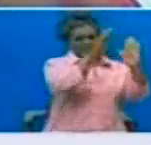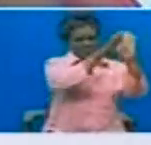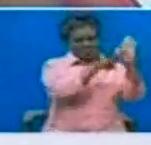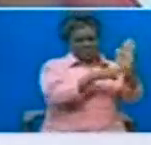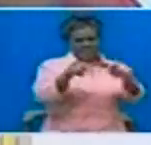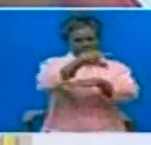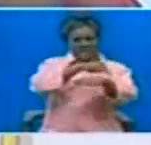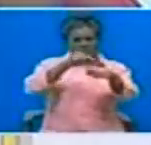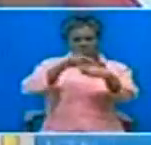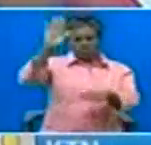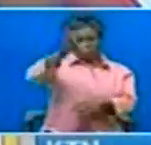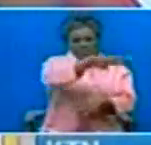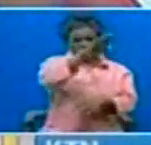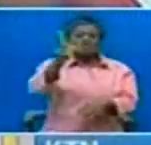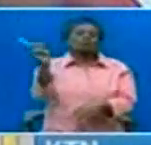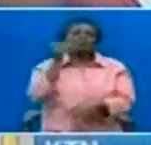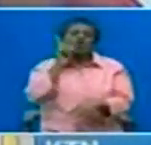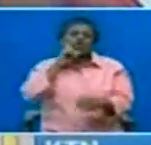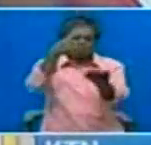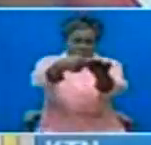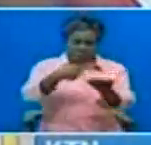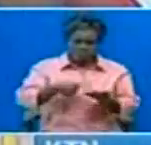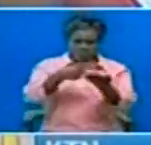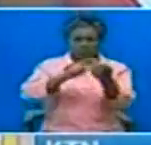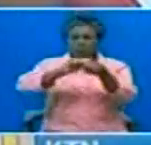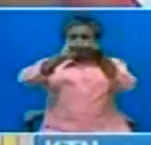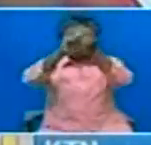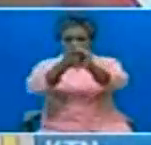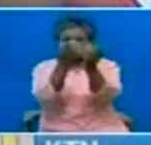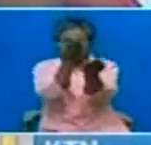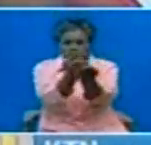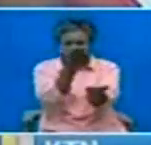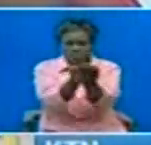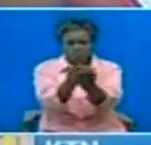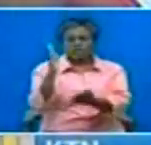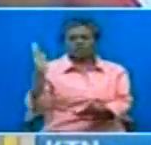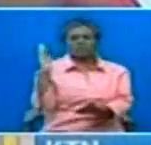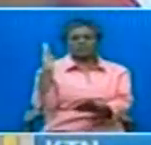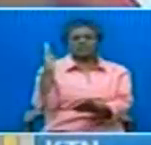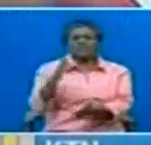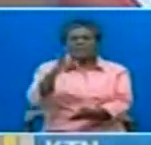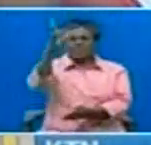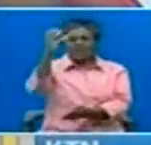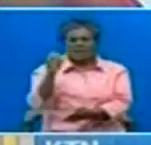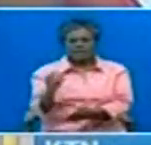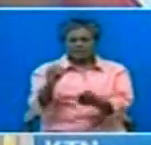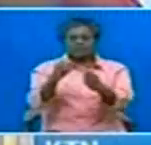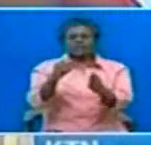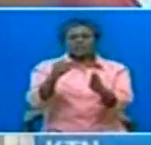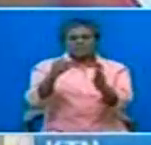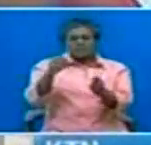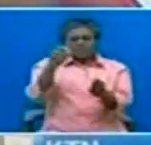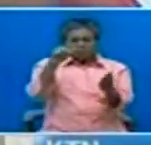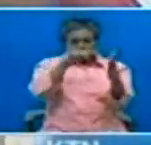Now, the National Assembly is tomorrow set to debate proposed changes in the way security is handled in the country. 30 pieces of